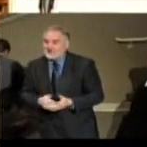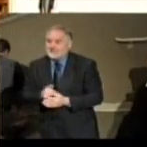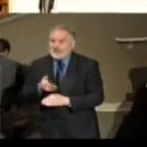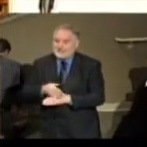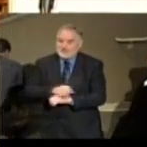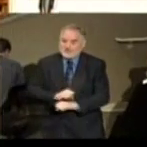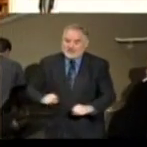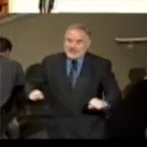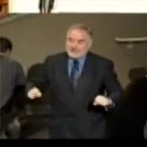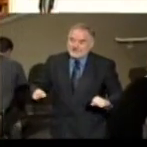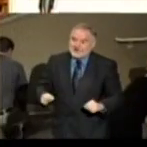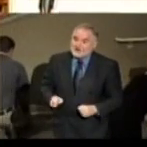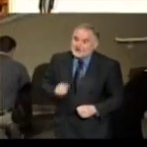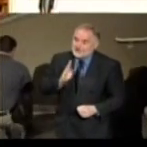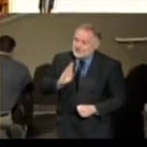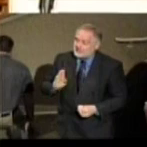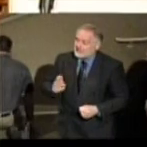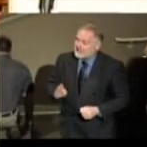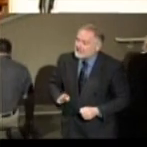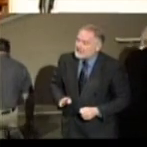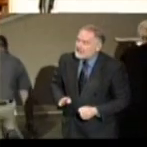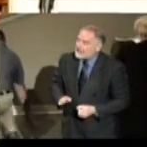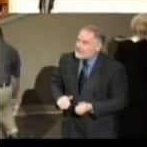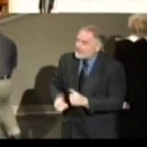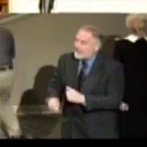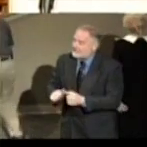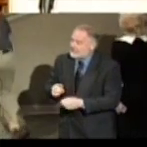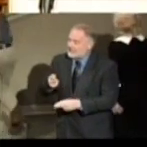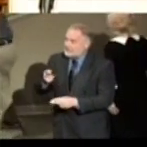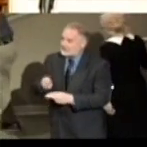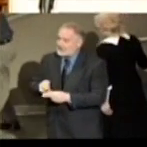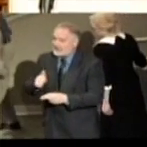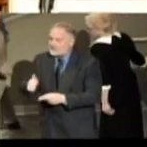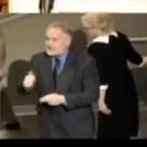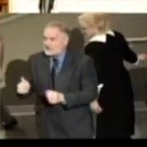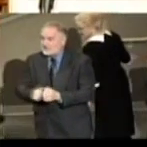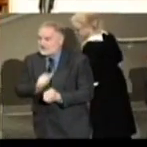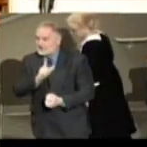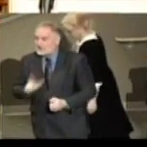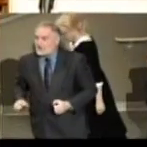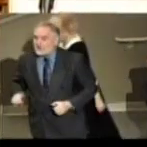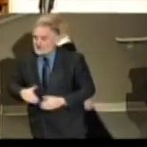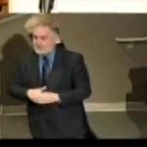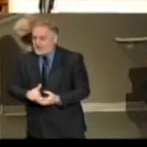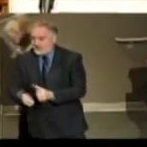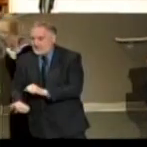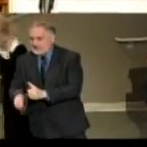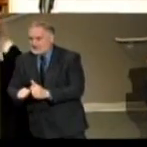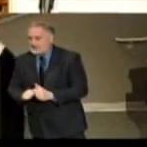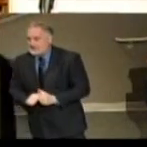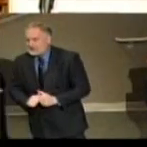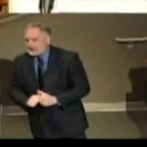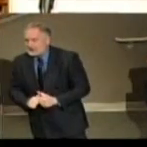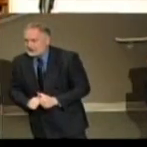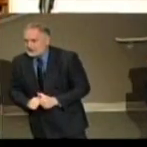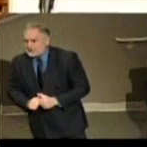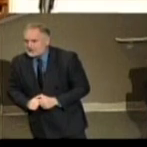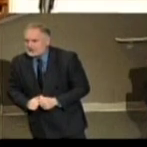been saved is to identify with the Lord in baptism. Yeah, but Brother